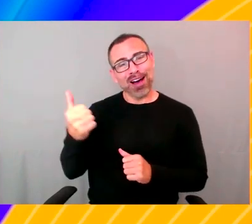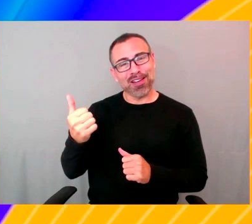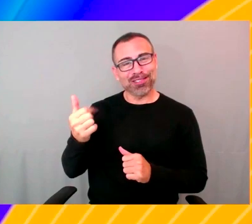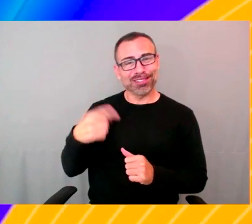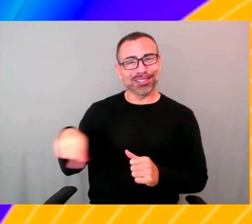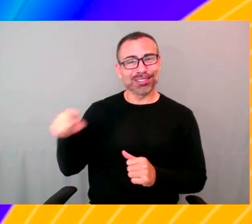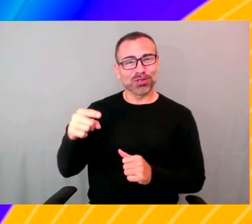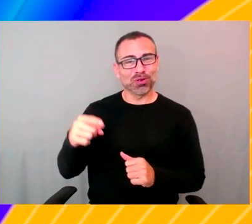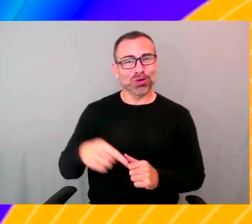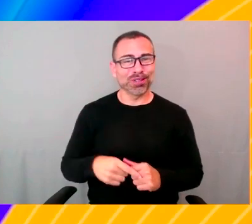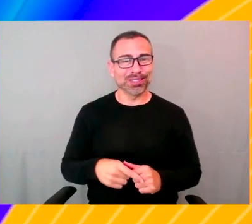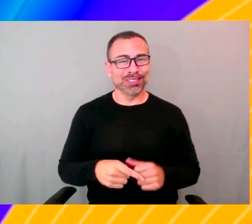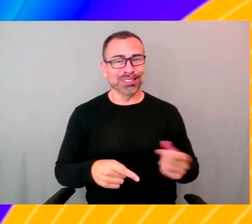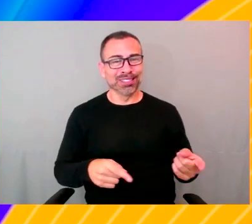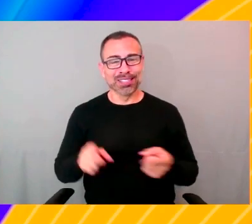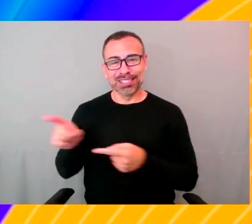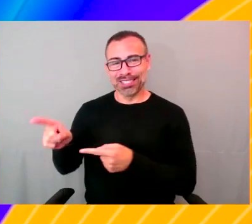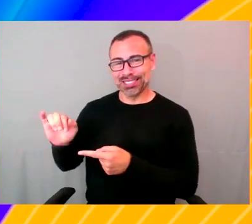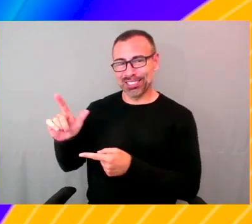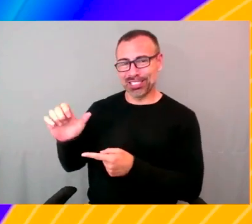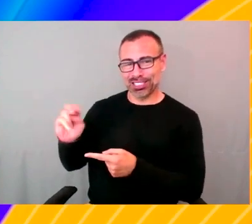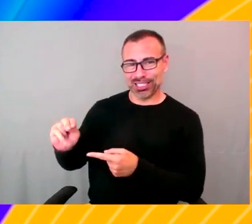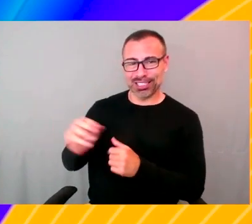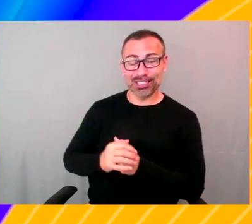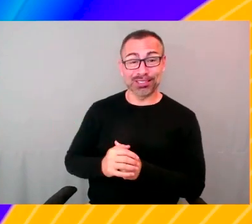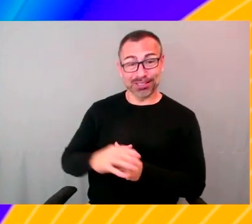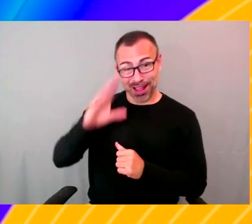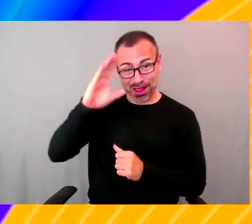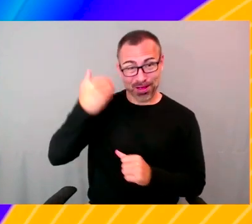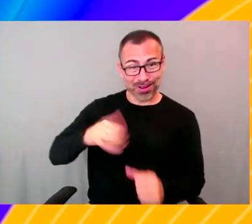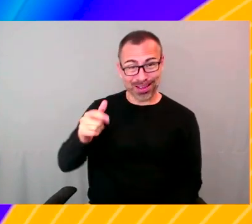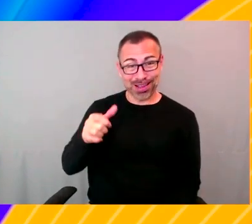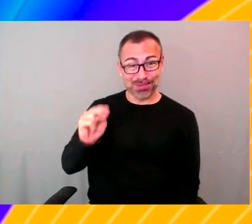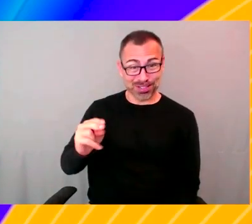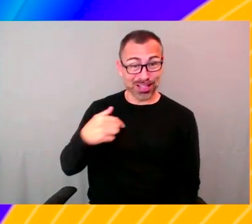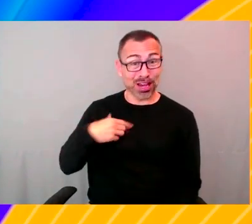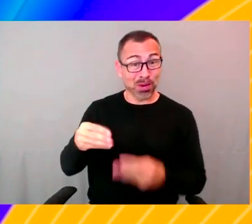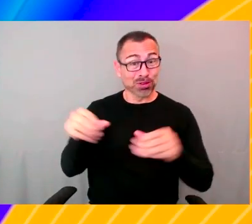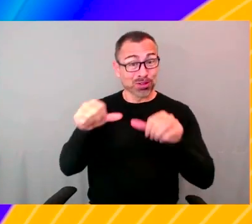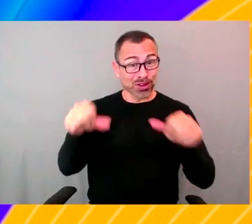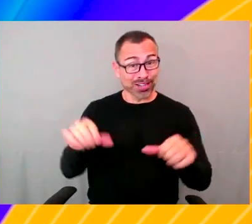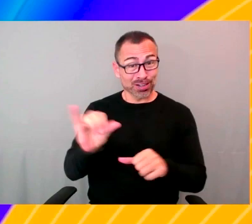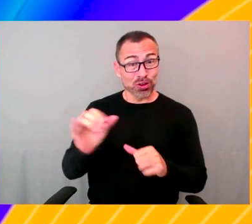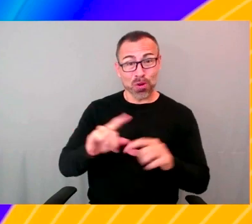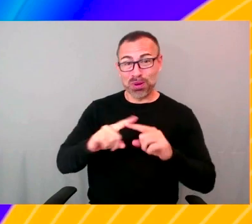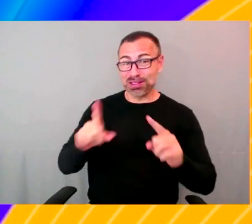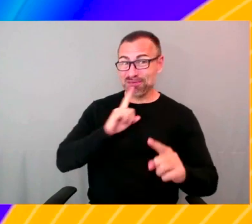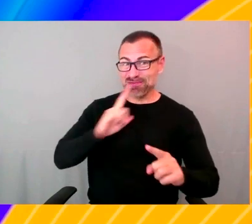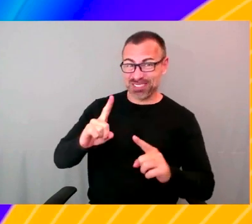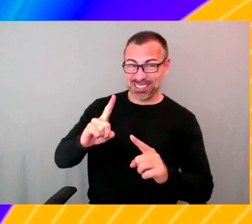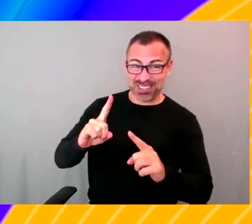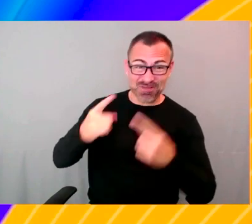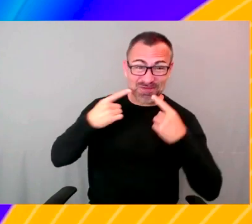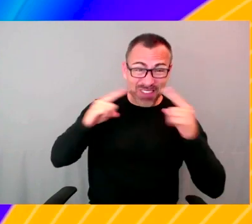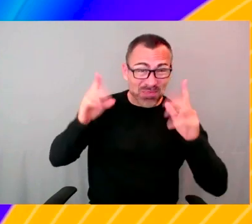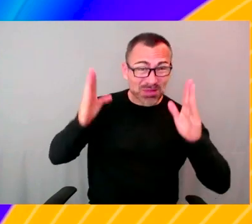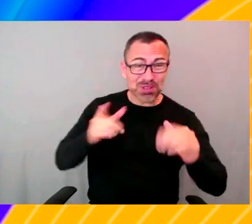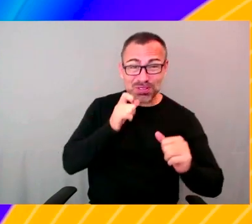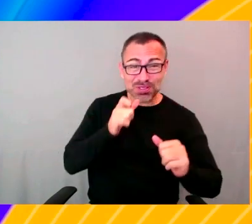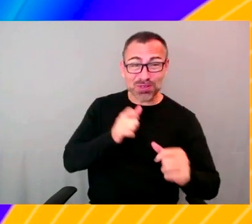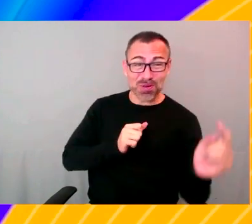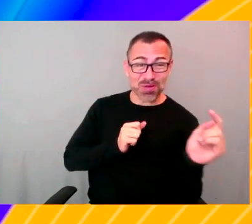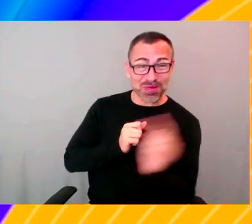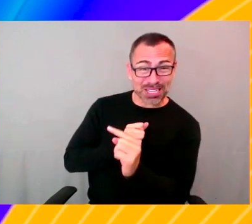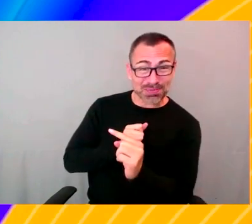Startup Solutions Architect. But the real star of today's episode is sitting right here. So please introduce yourself. Sure, thank you guys.